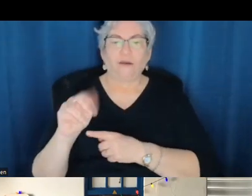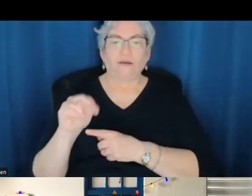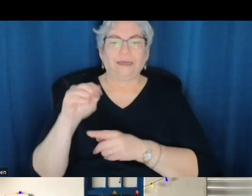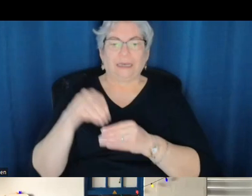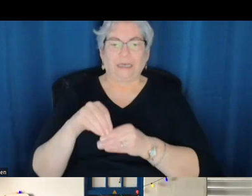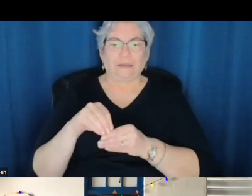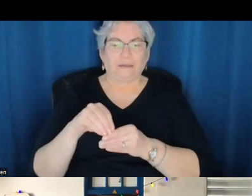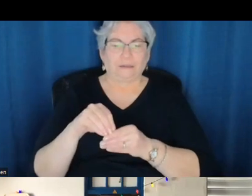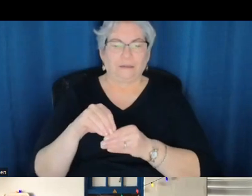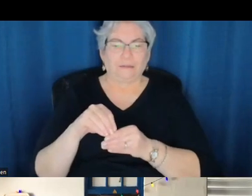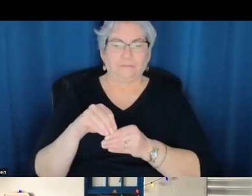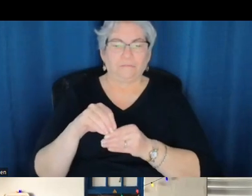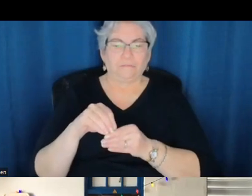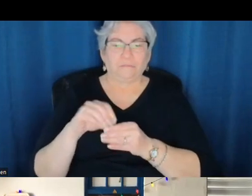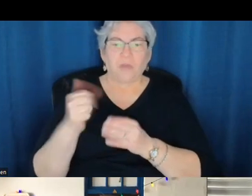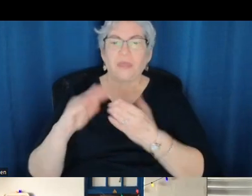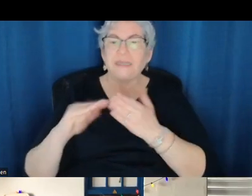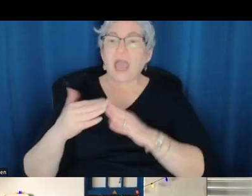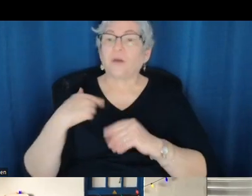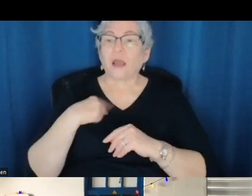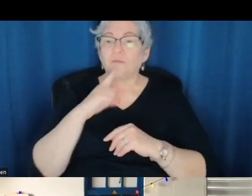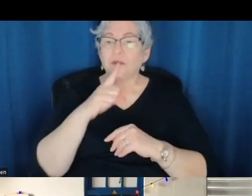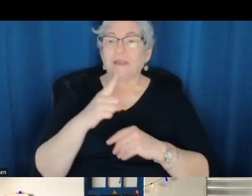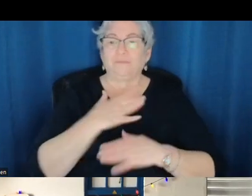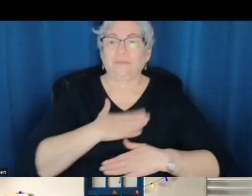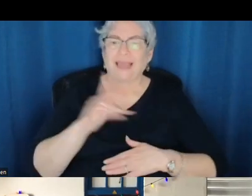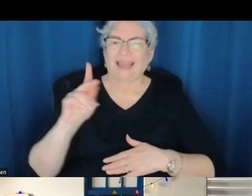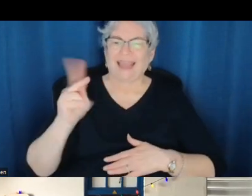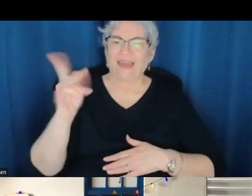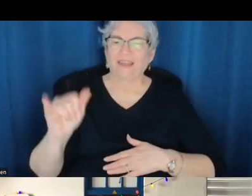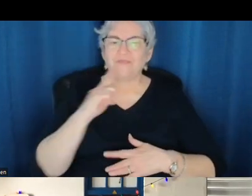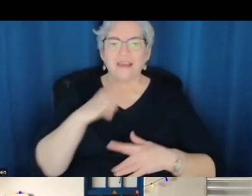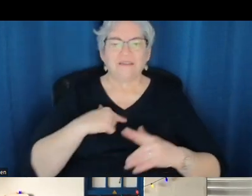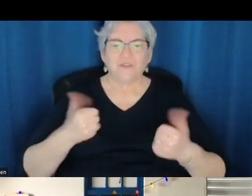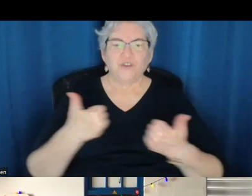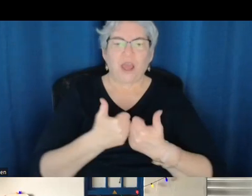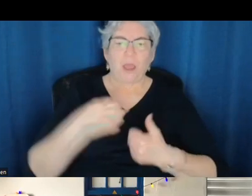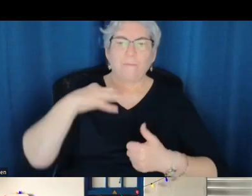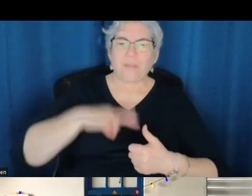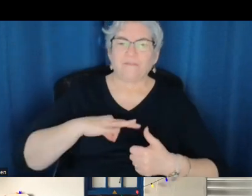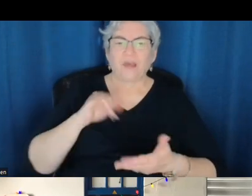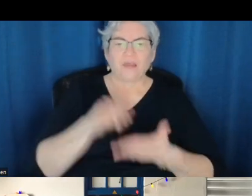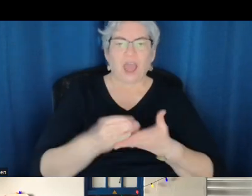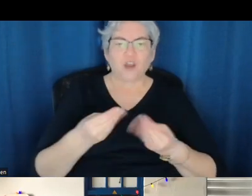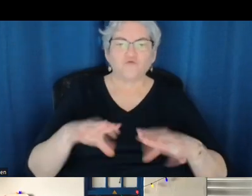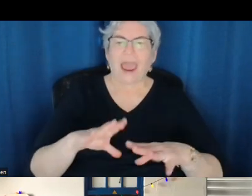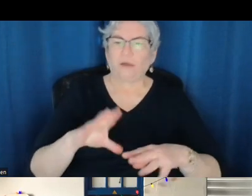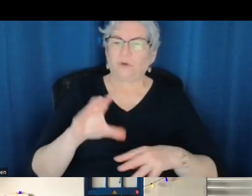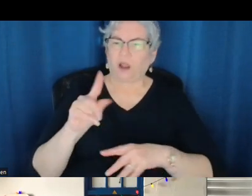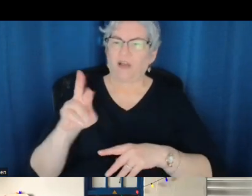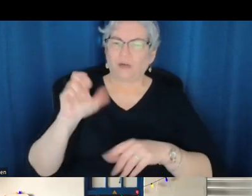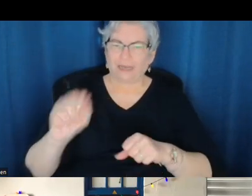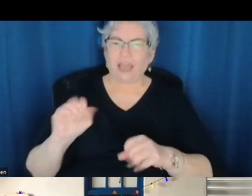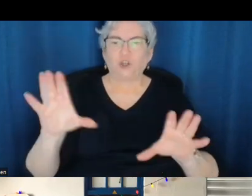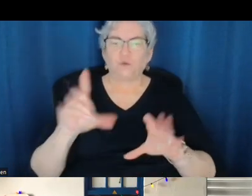DC podcast. I appreciated the way that Kathy covered the challenges and benefits that ground covers can address.